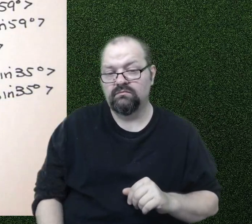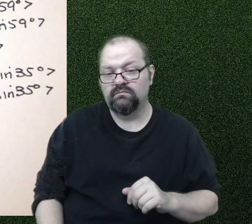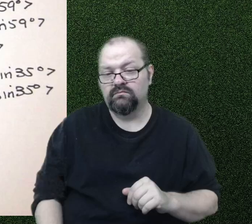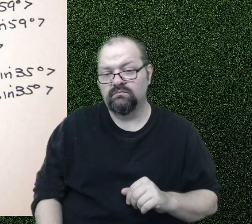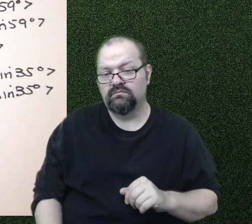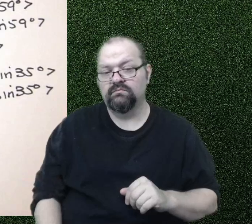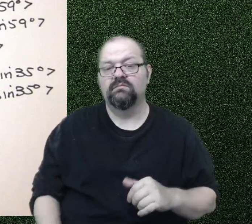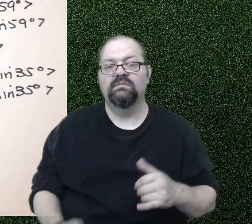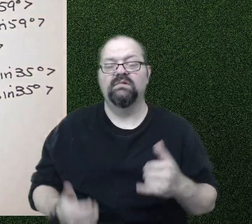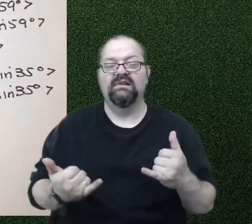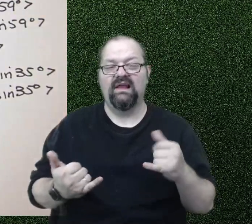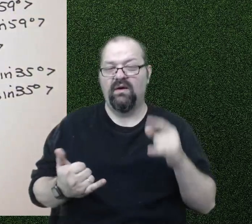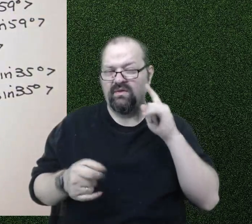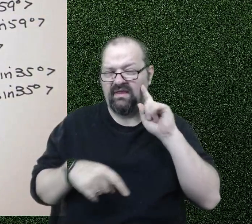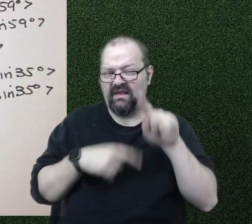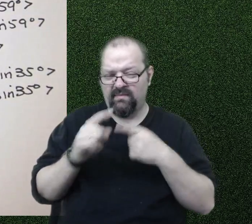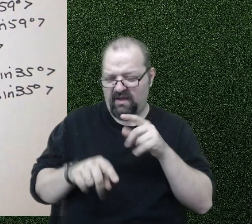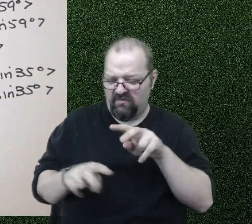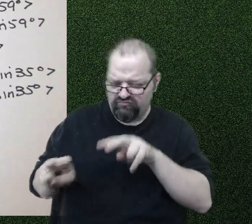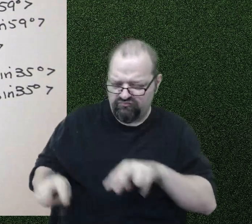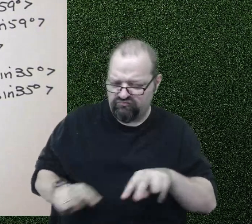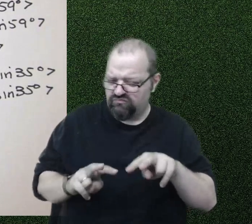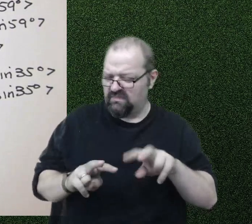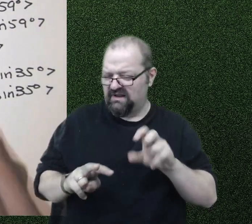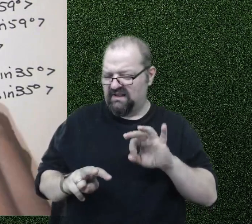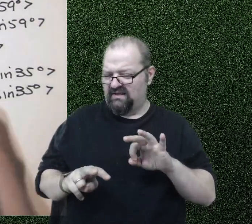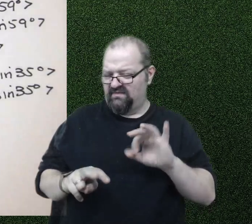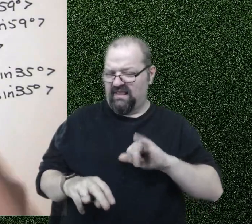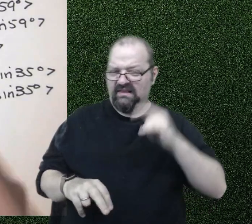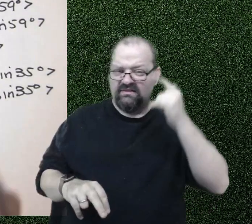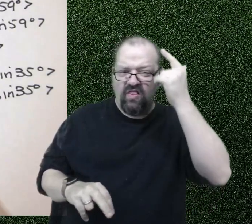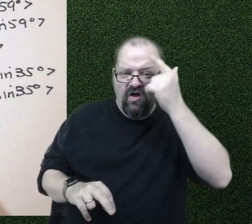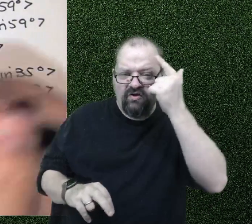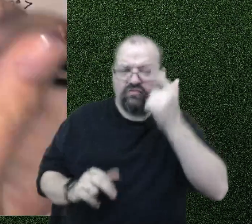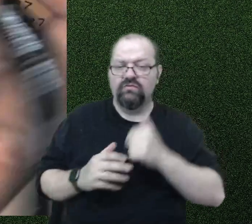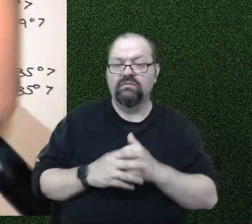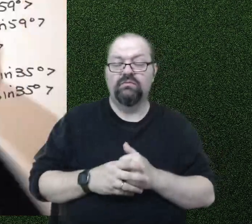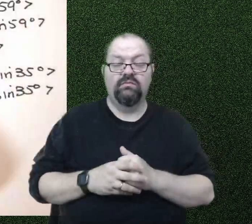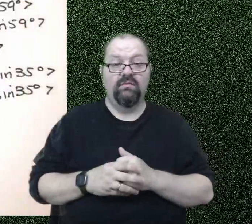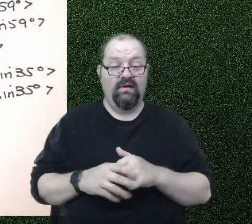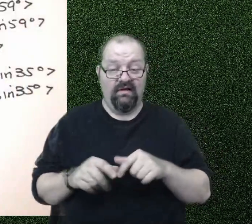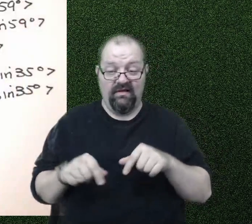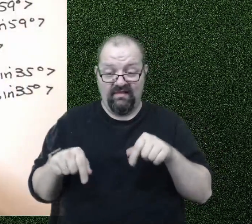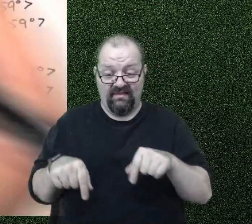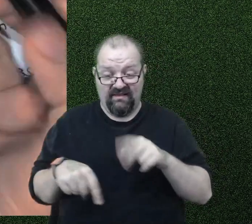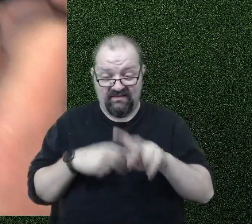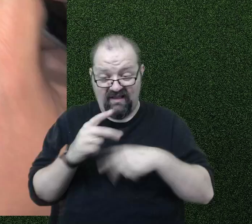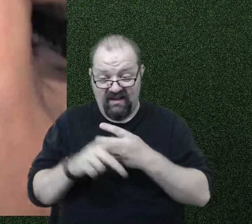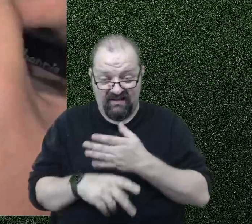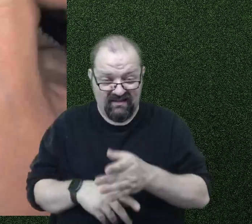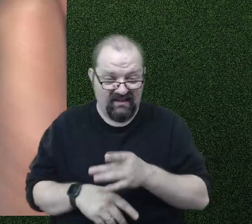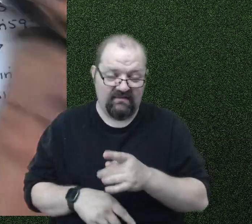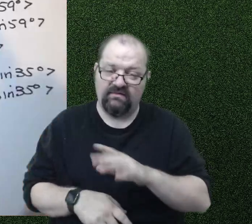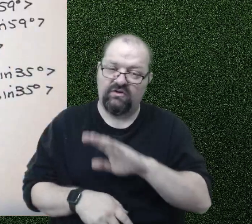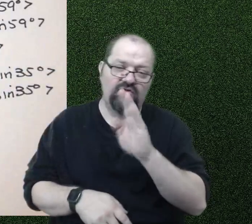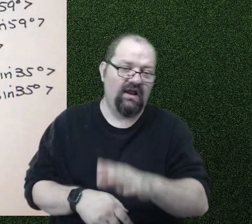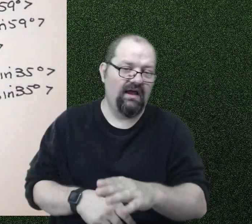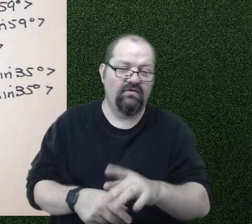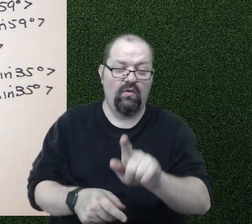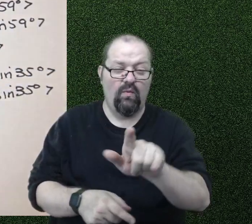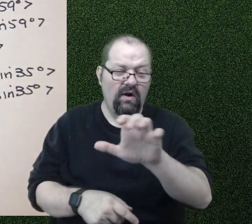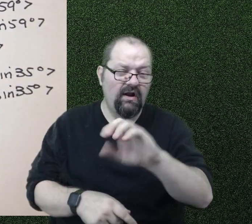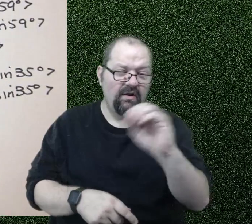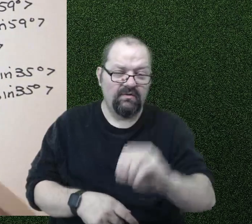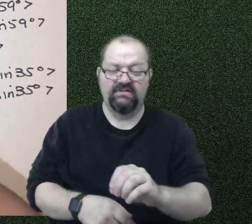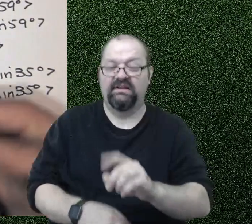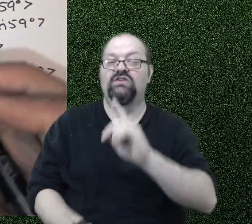Okay, so let's think about this. Let's think about if these answers make logical sense. I'm never 100% sure on this, and that should be approximate. I can't be